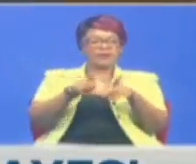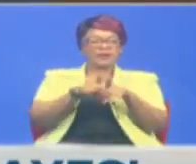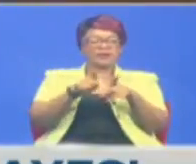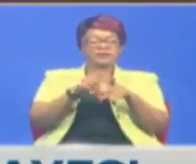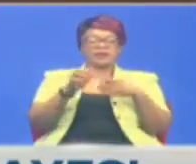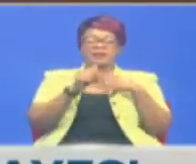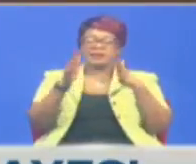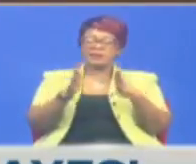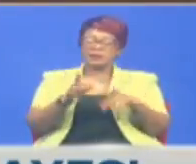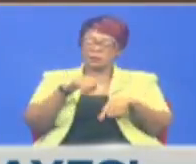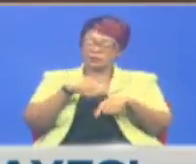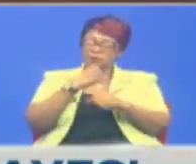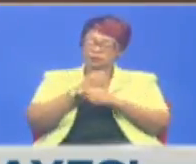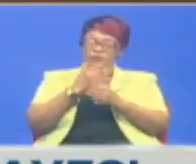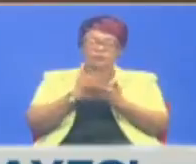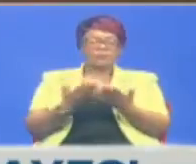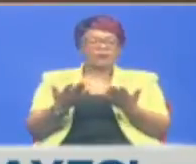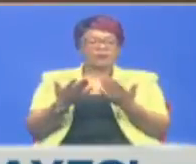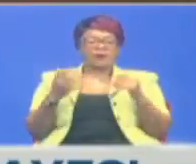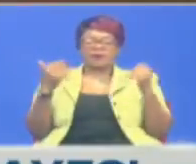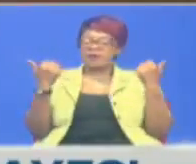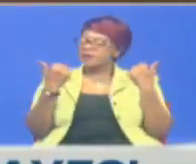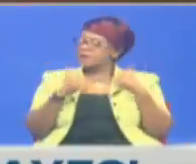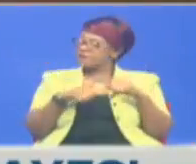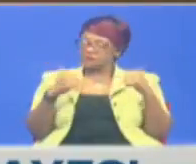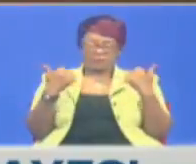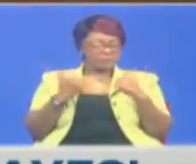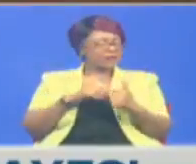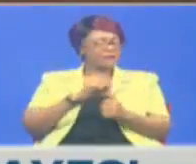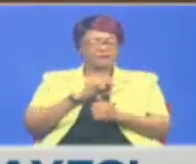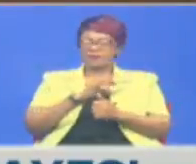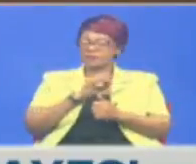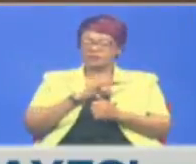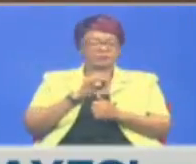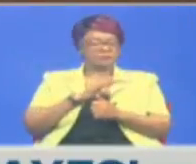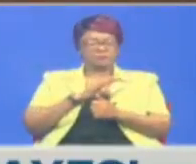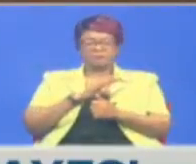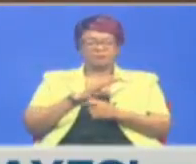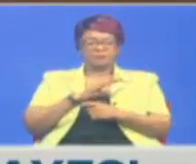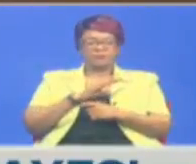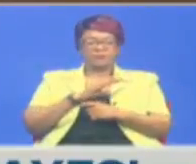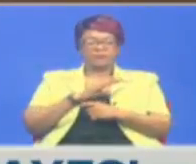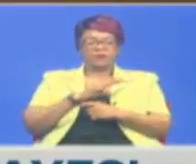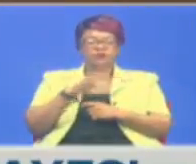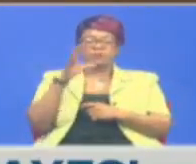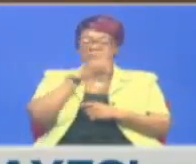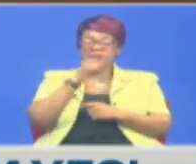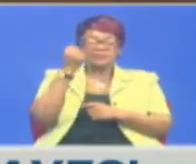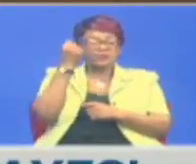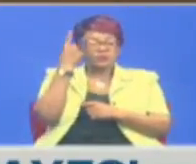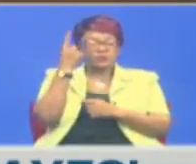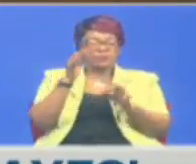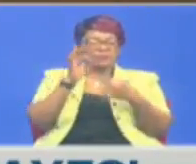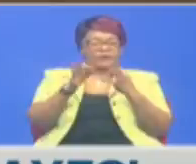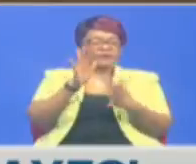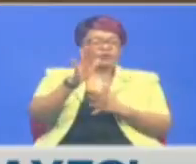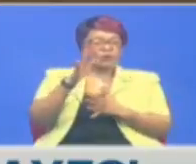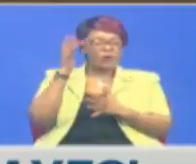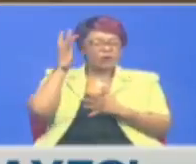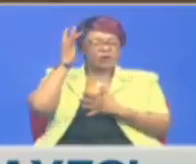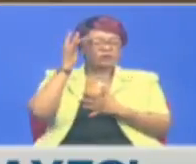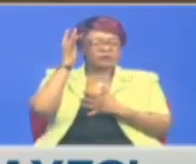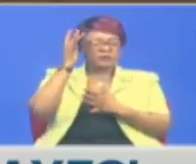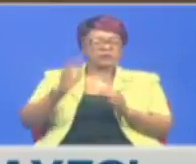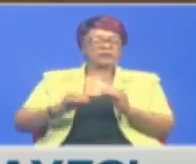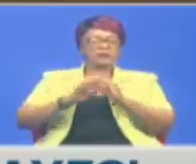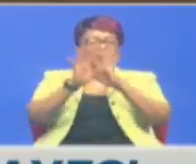do something, never be afraid to be misunderstood. If your conscience is clear and you're doing the